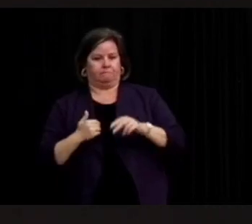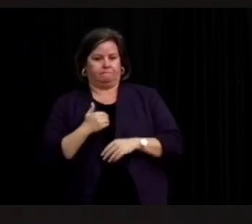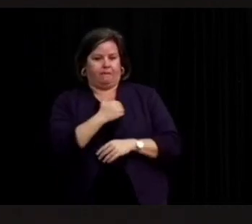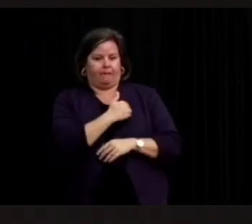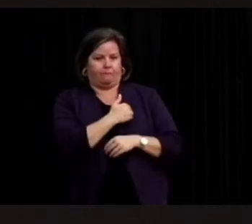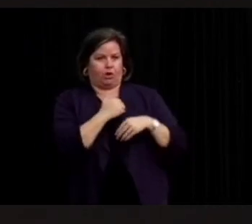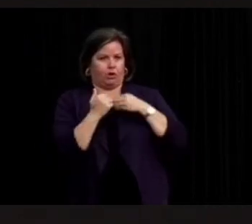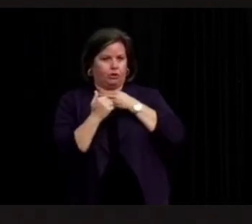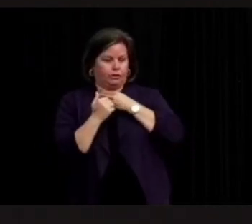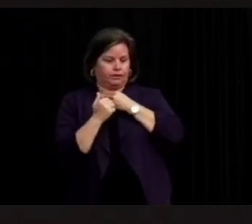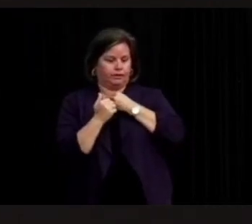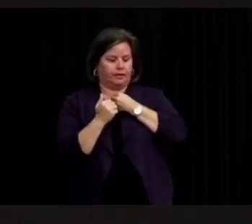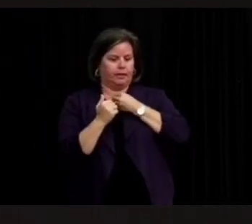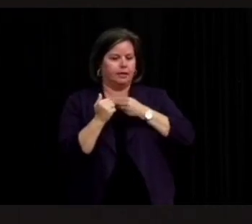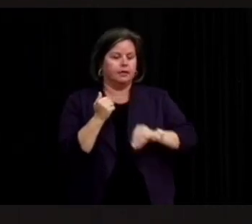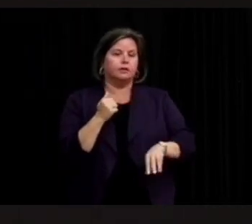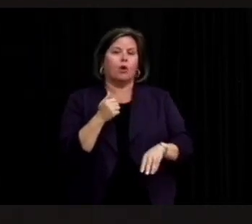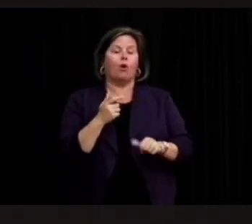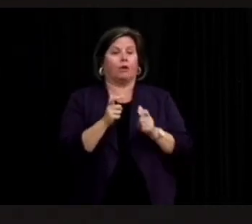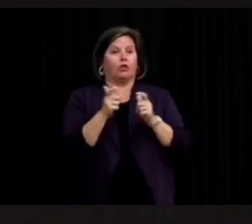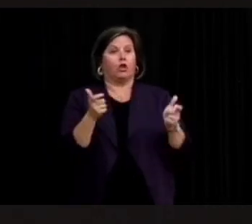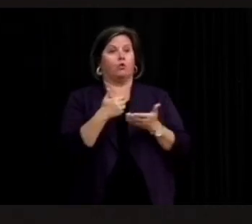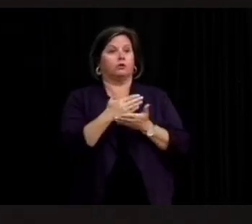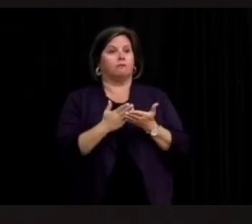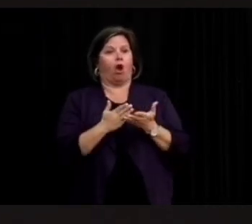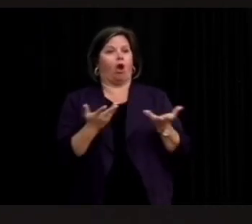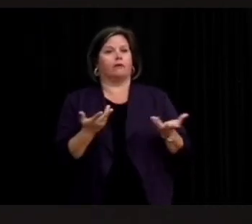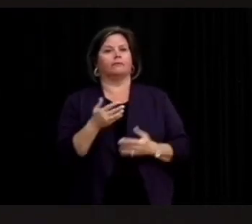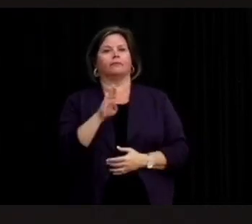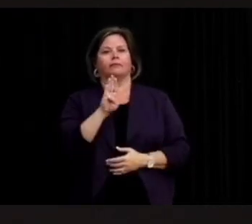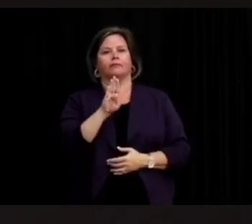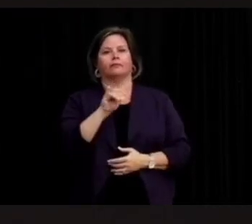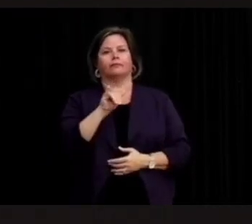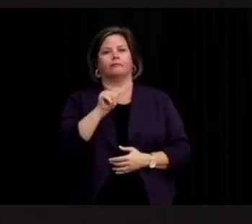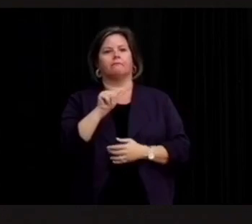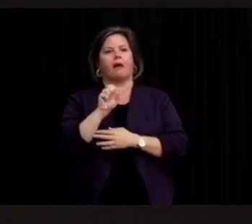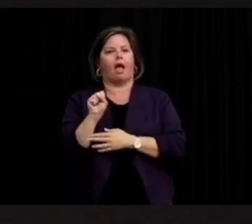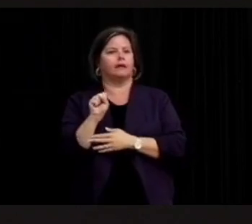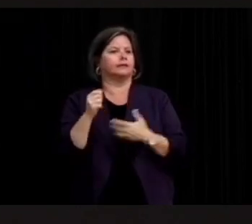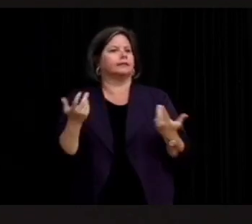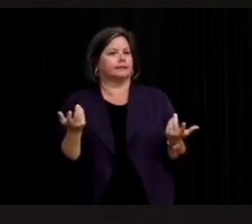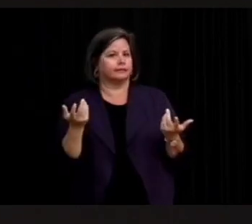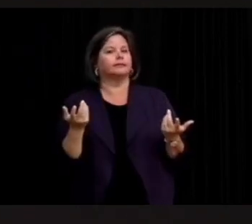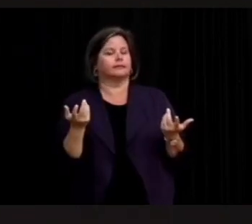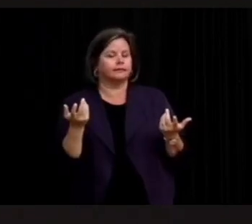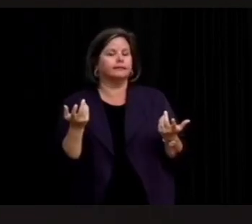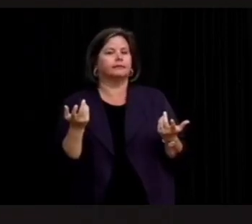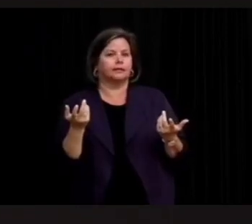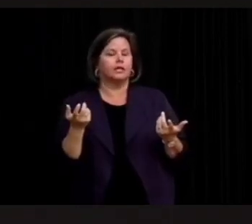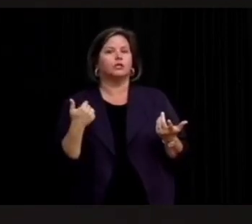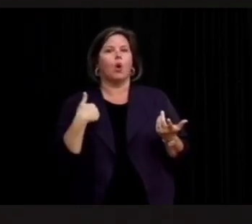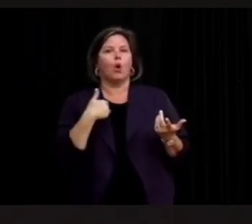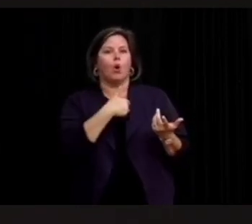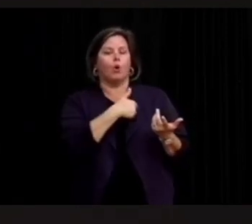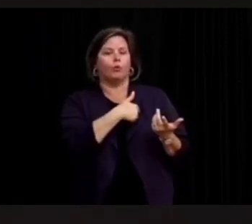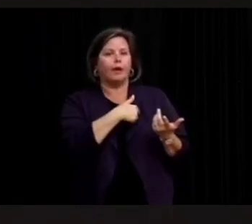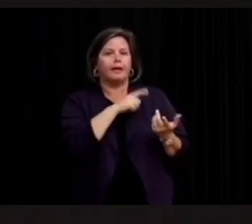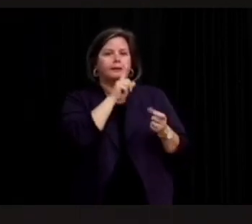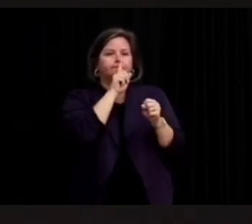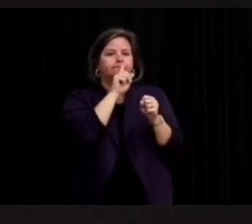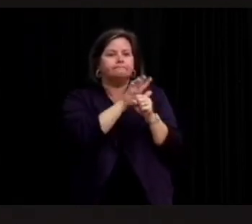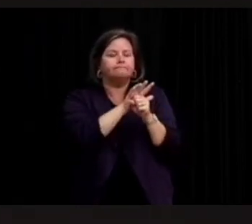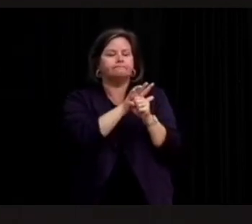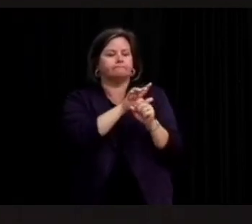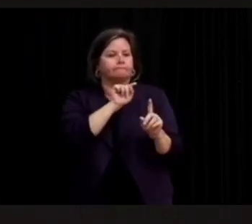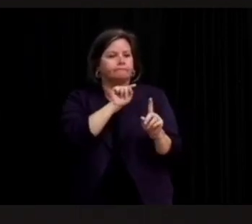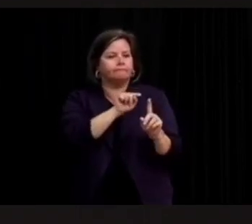huge piece of that is the bias piece, which is why we're committed to ensuring